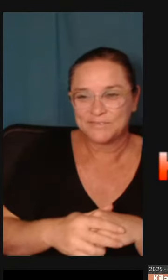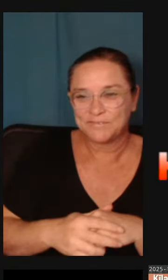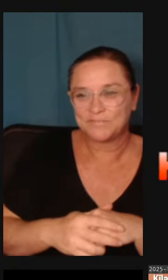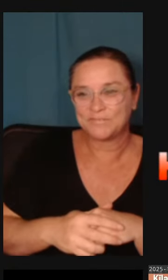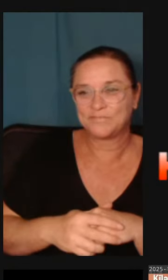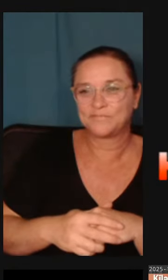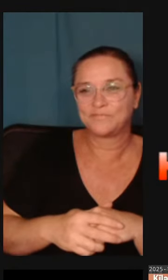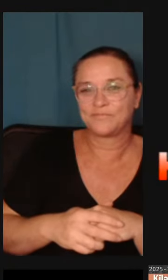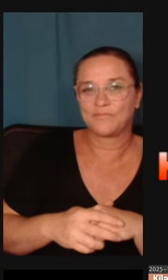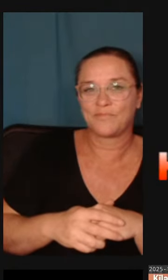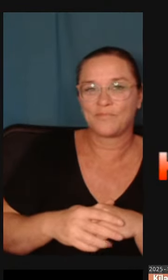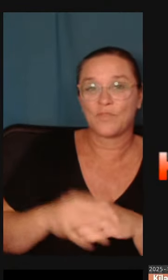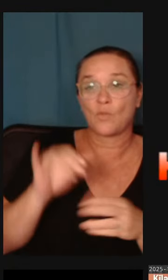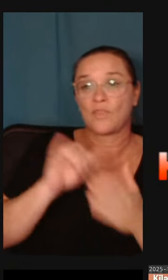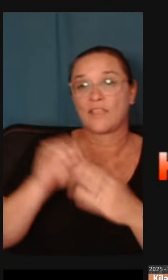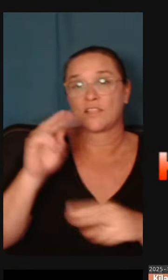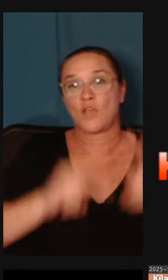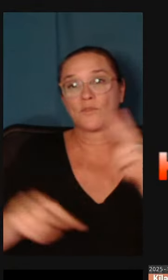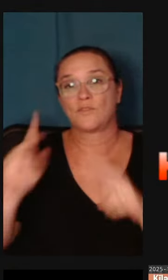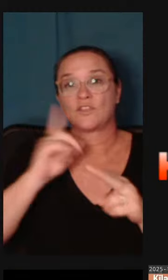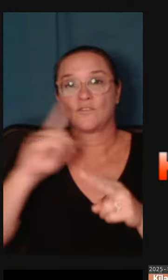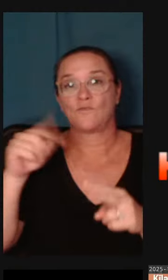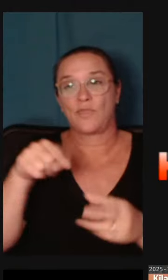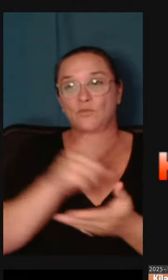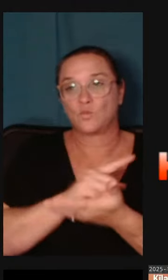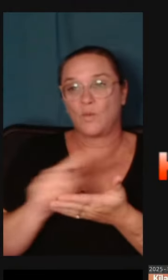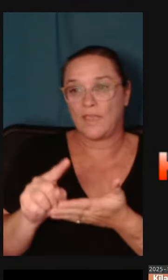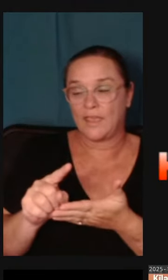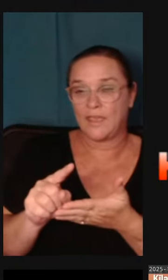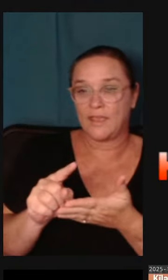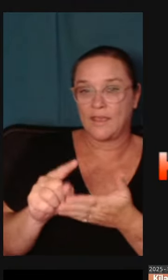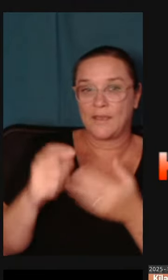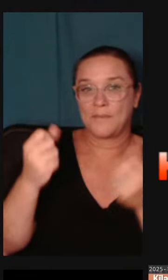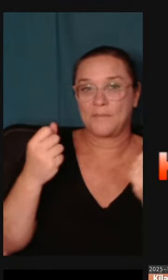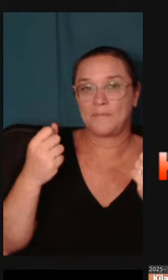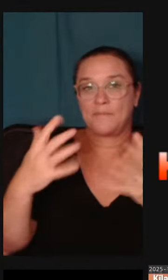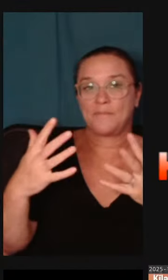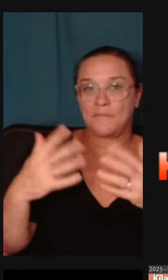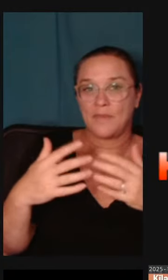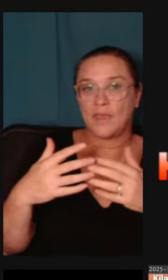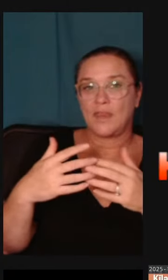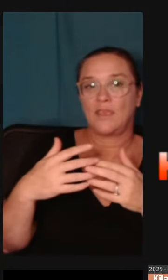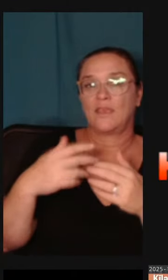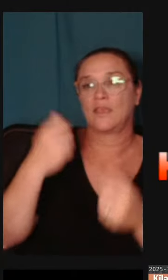So there's our observations for the week. A lot of flames, a lot of spattering,